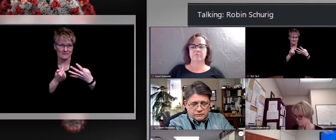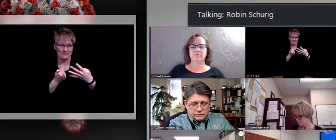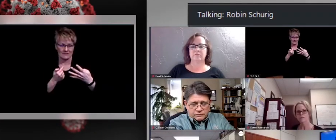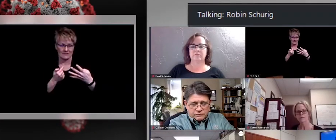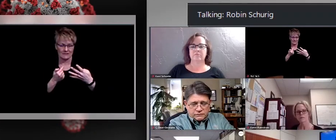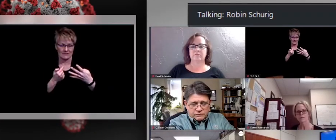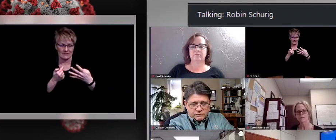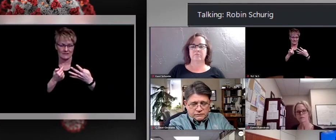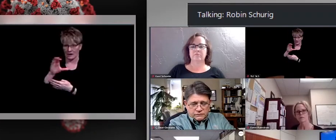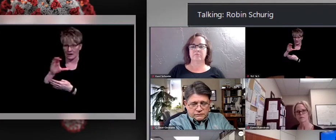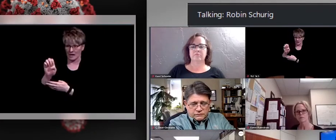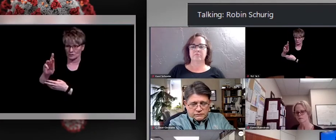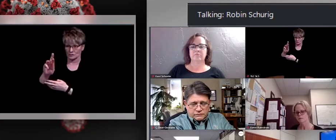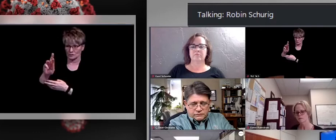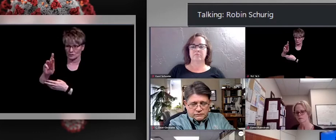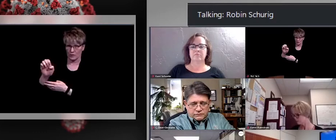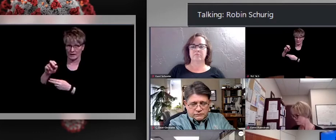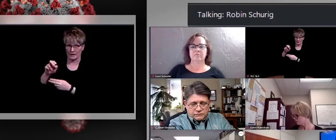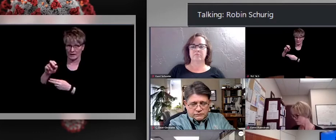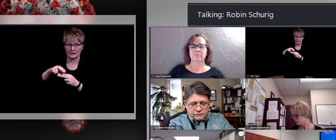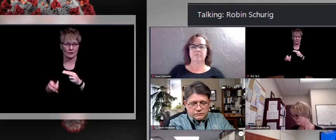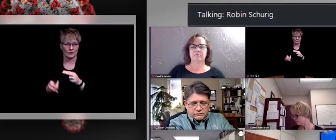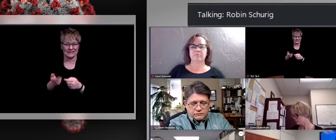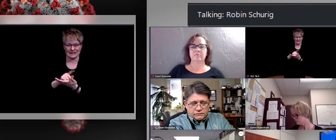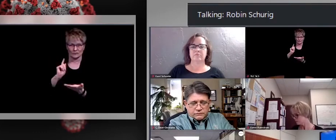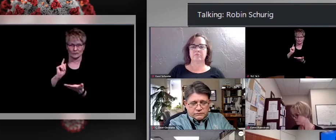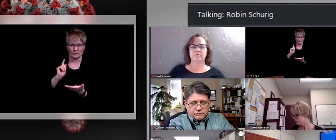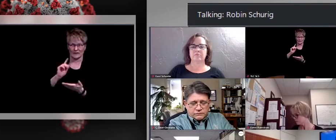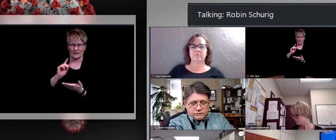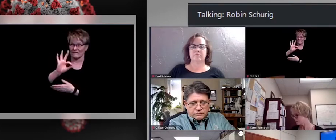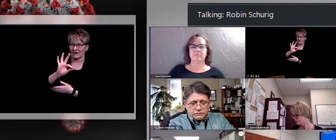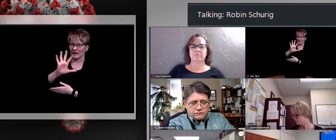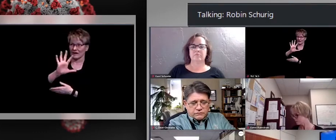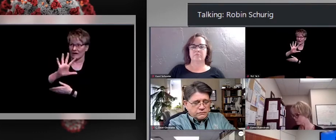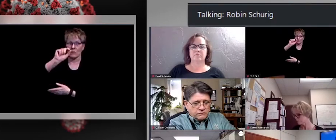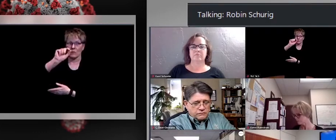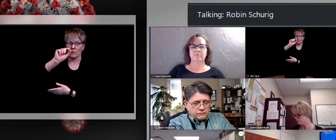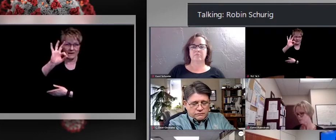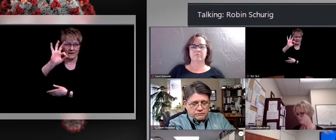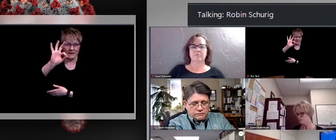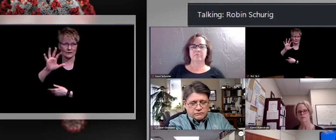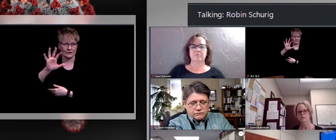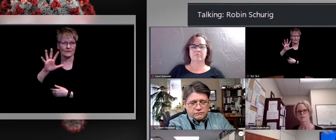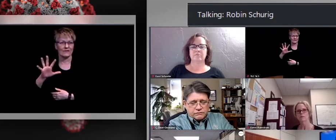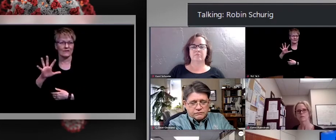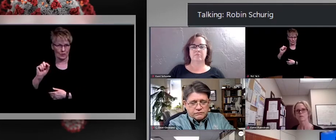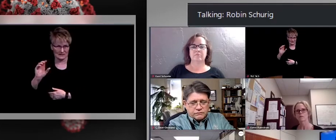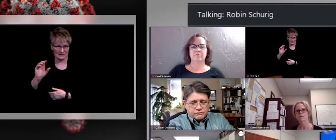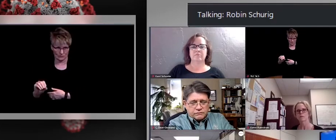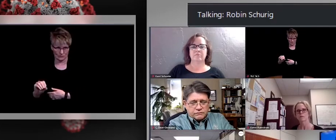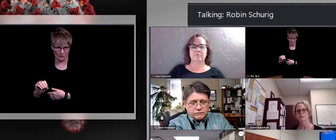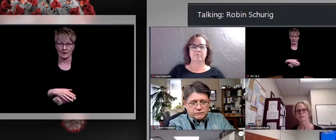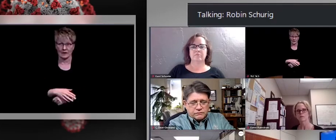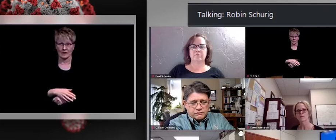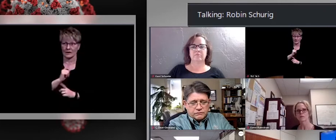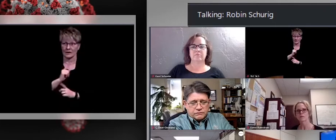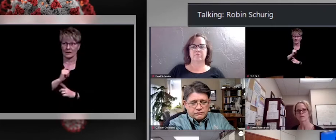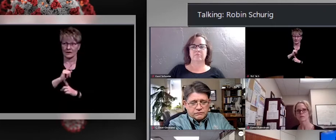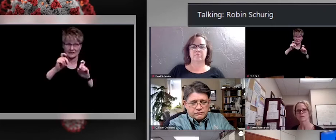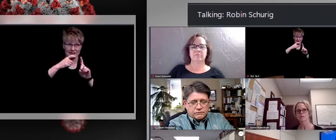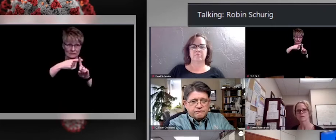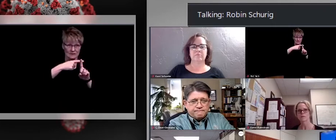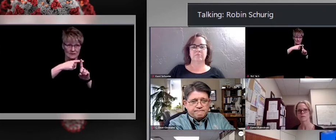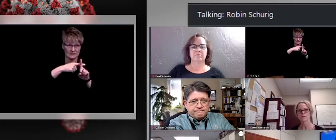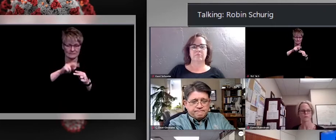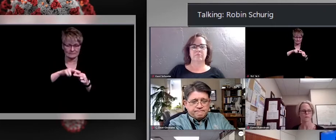5.9 last week to 5.0 daily cases per 100,000 population this week. And our test positivity also